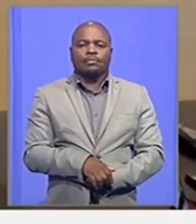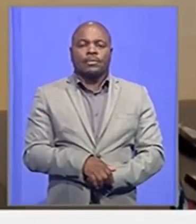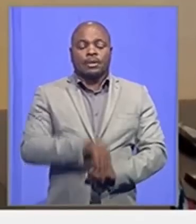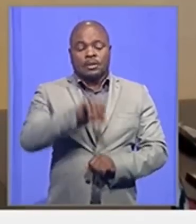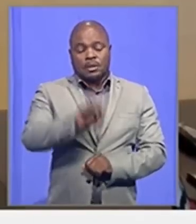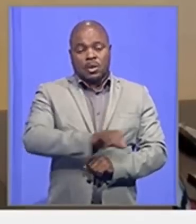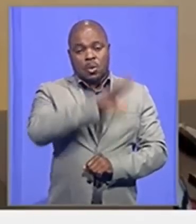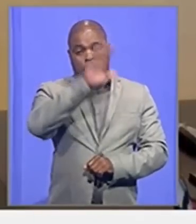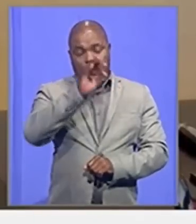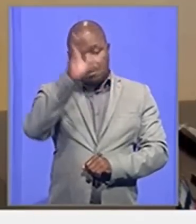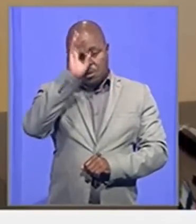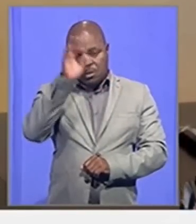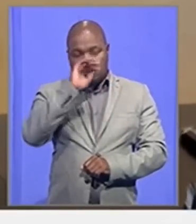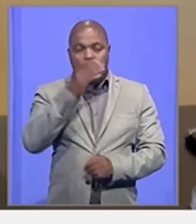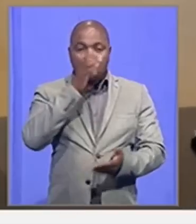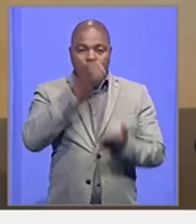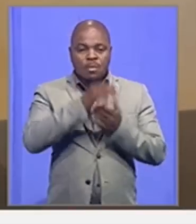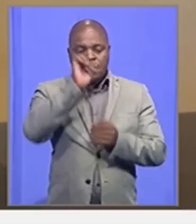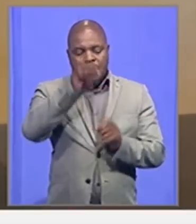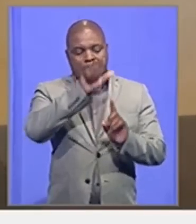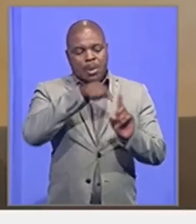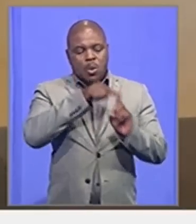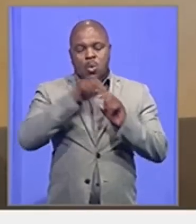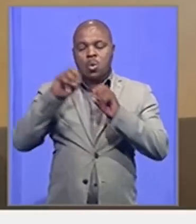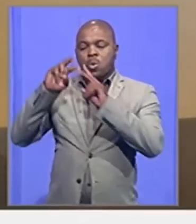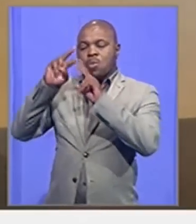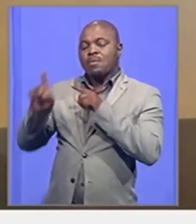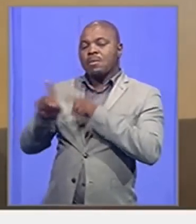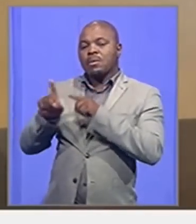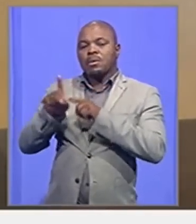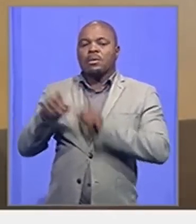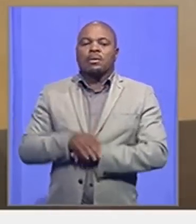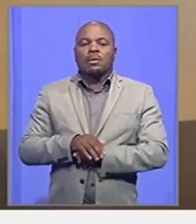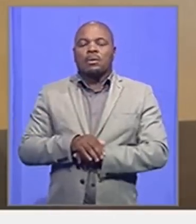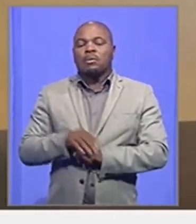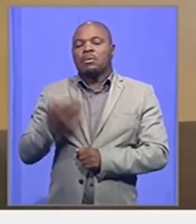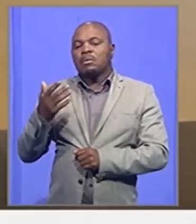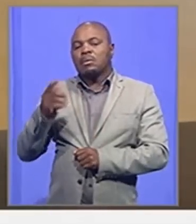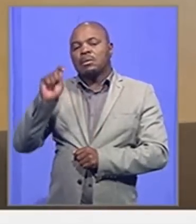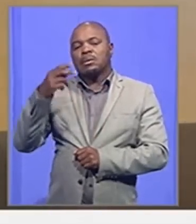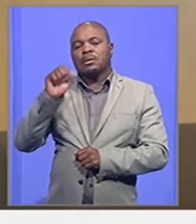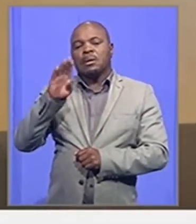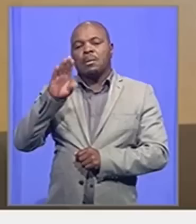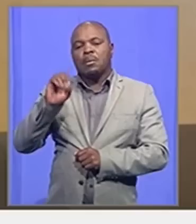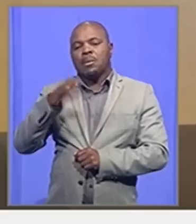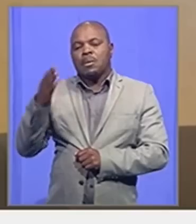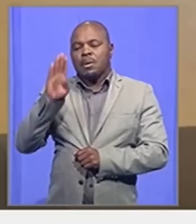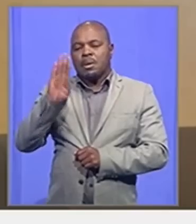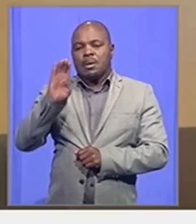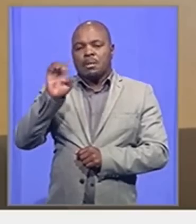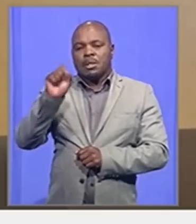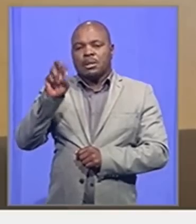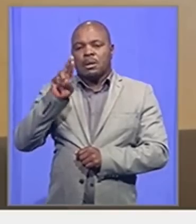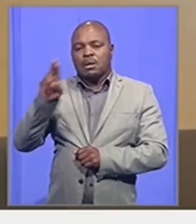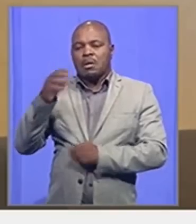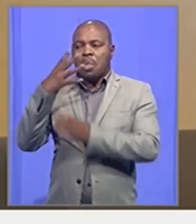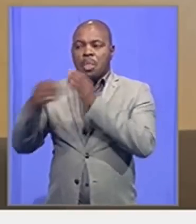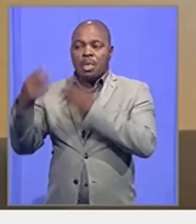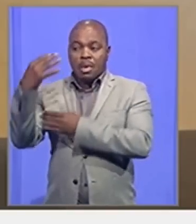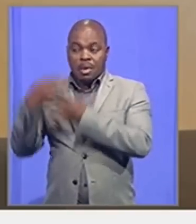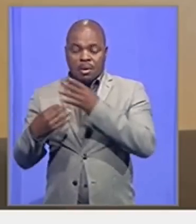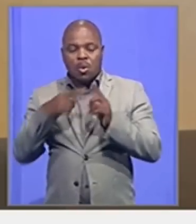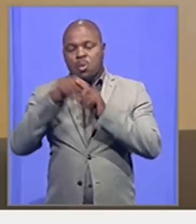SAPS sadly confirms the death of one of its investigators into the Thabo Bester escape case. Circumstances surrounding the